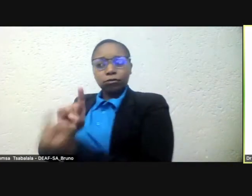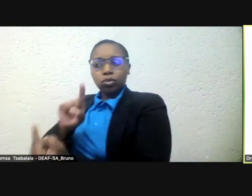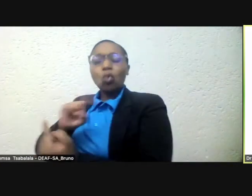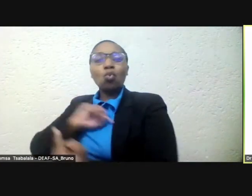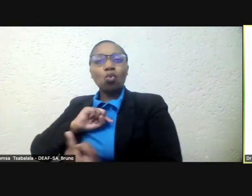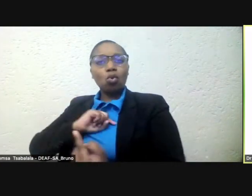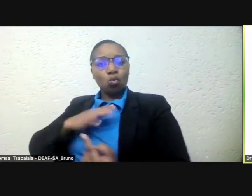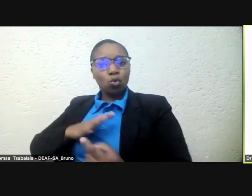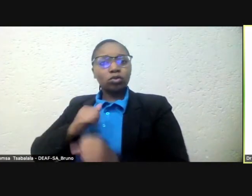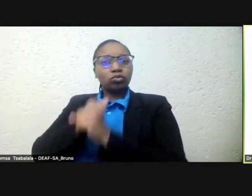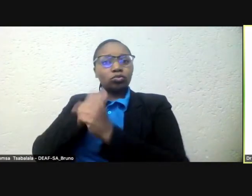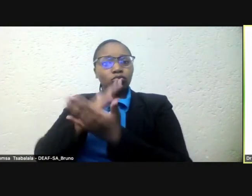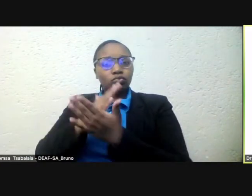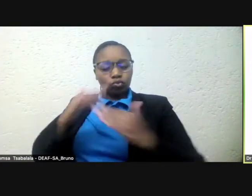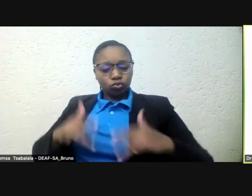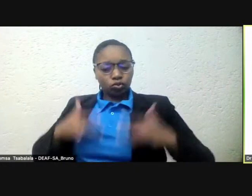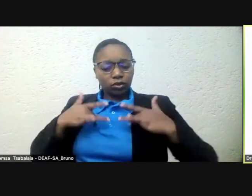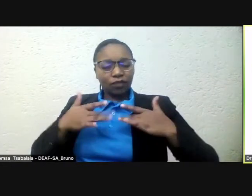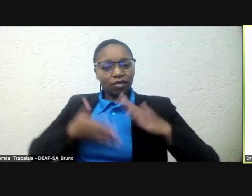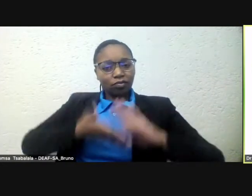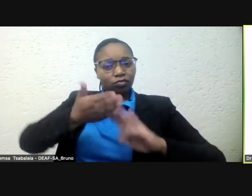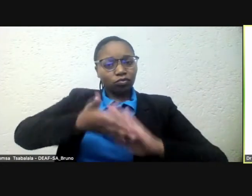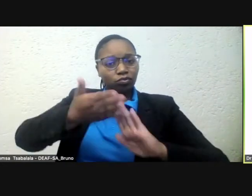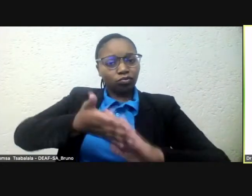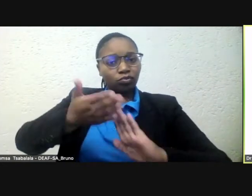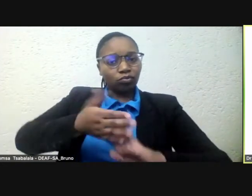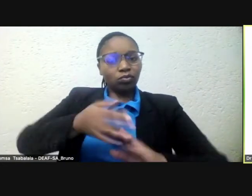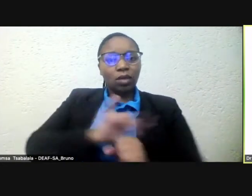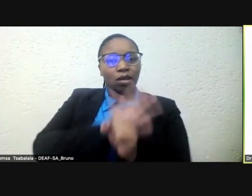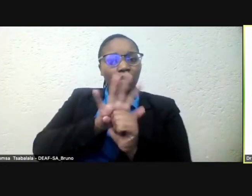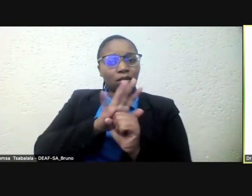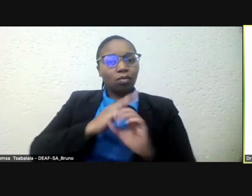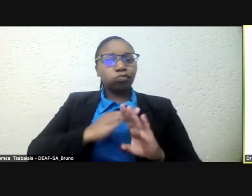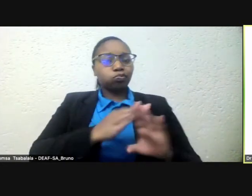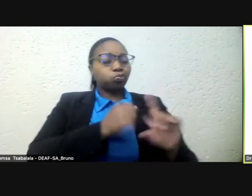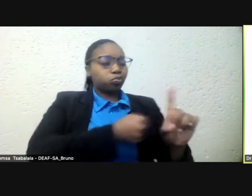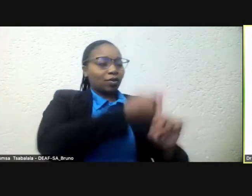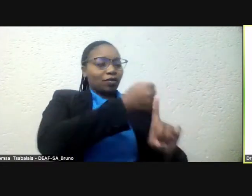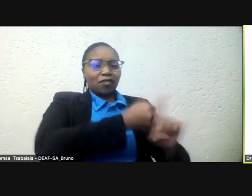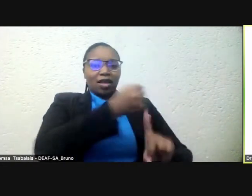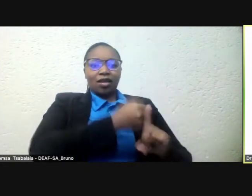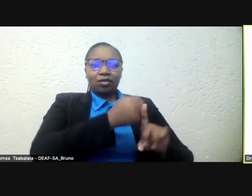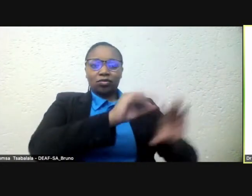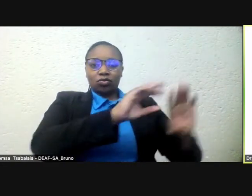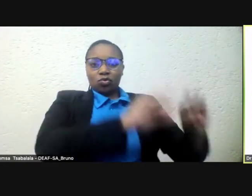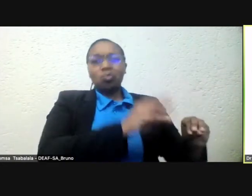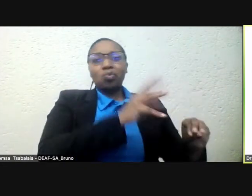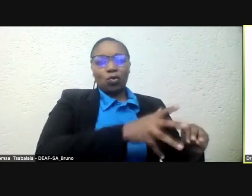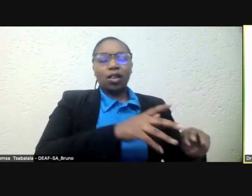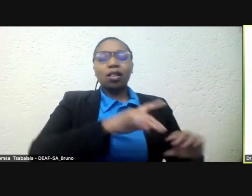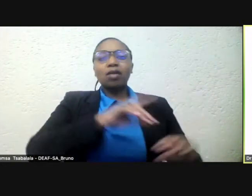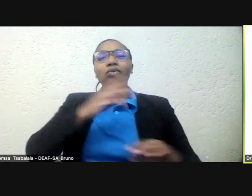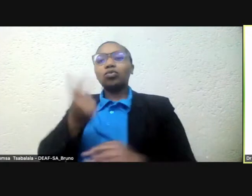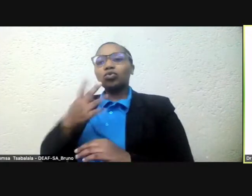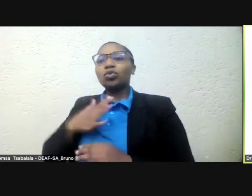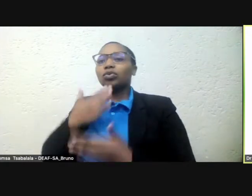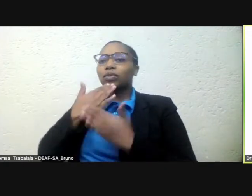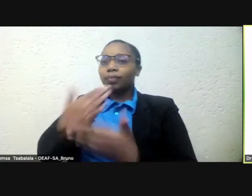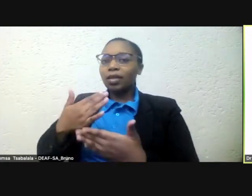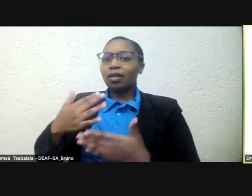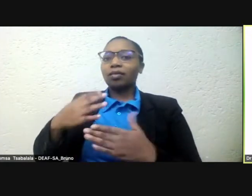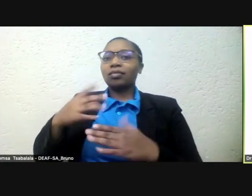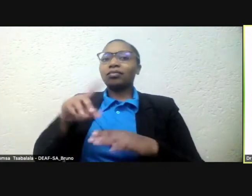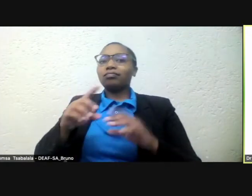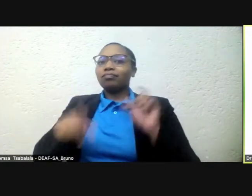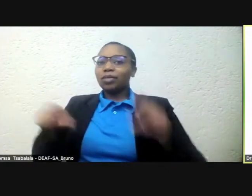to survive this pandemic. We really want to thank our health workers who are at the forefront, and we are saying